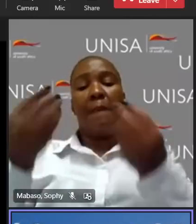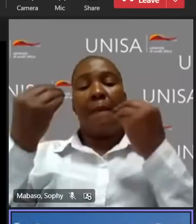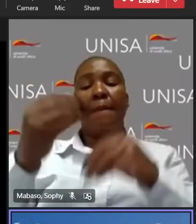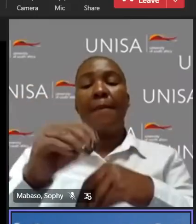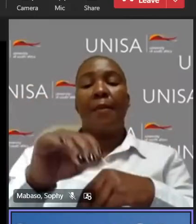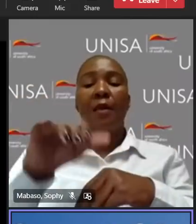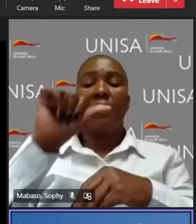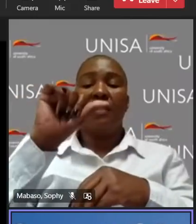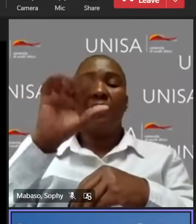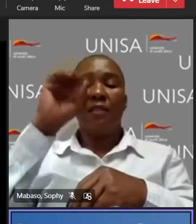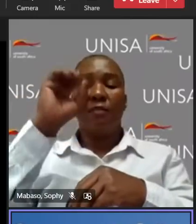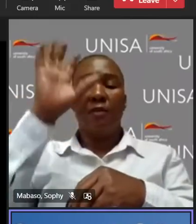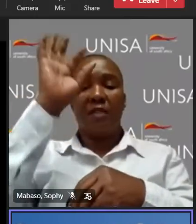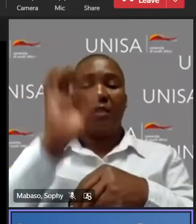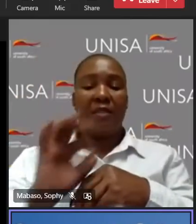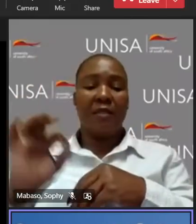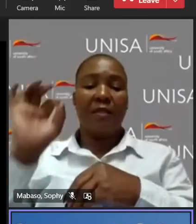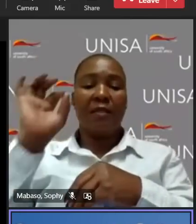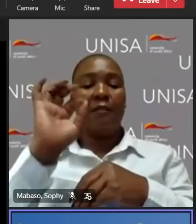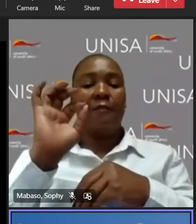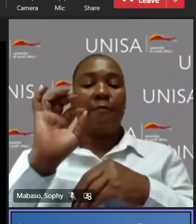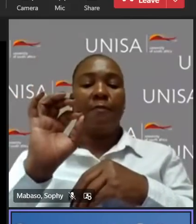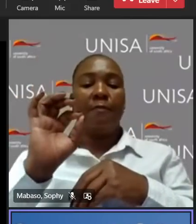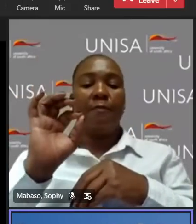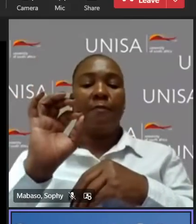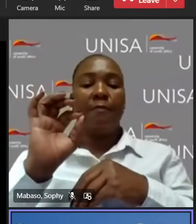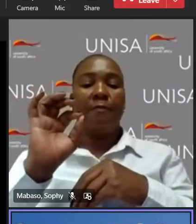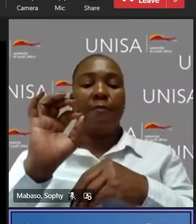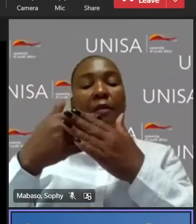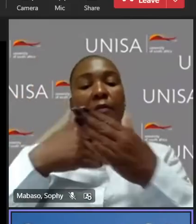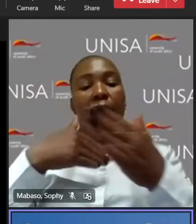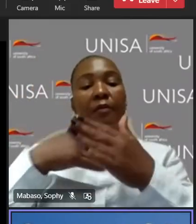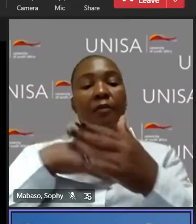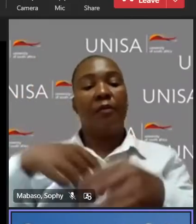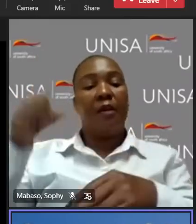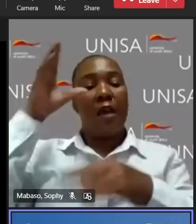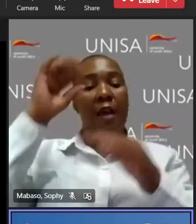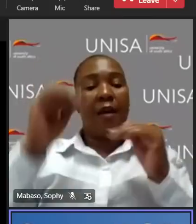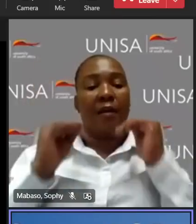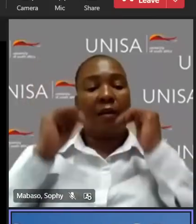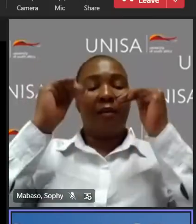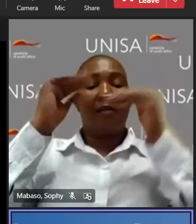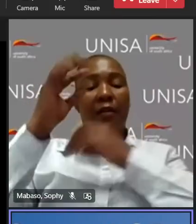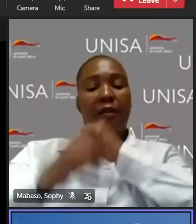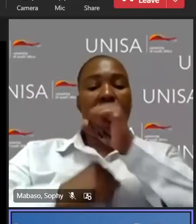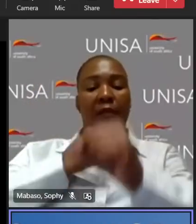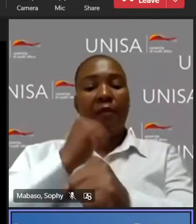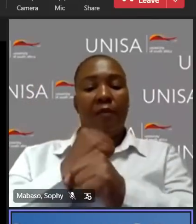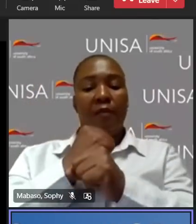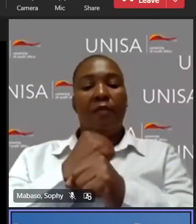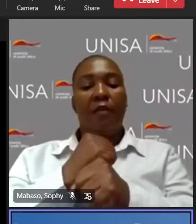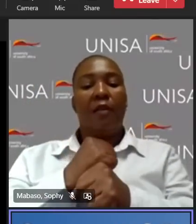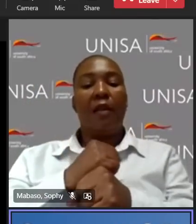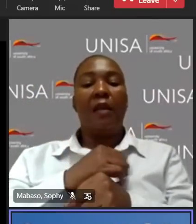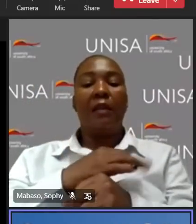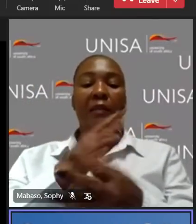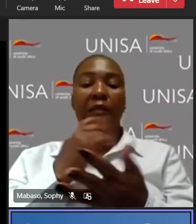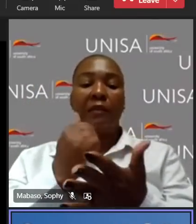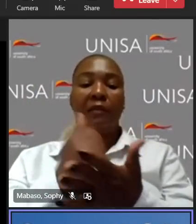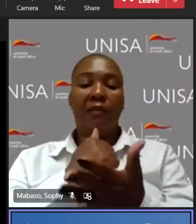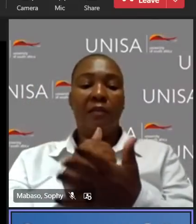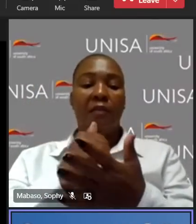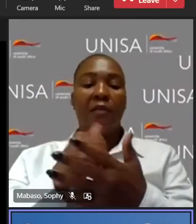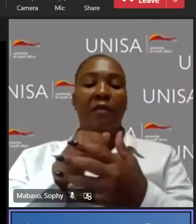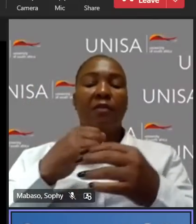average percentage of at least 60% in the prior year academic, and the student must